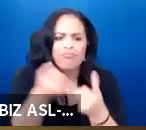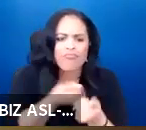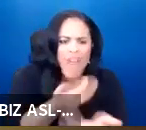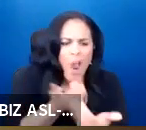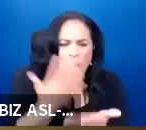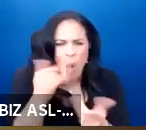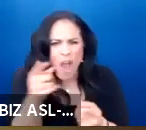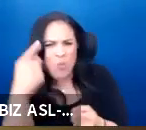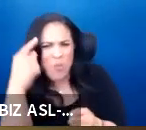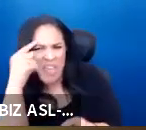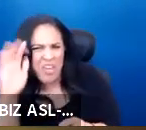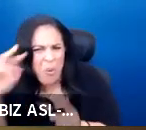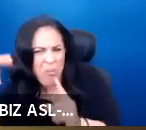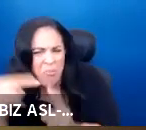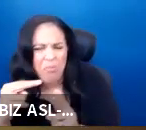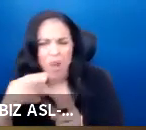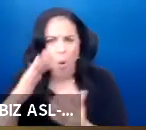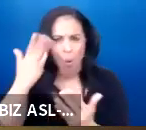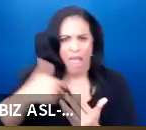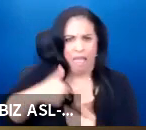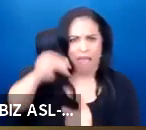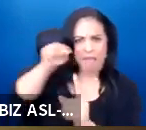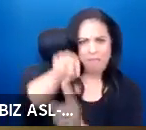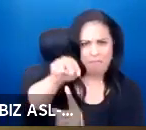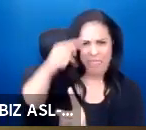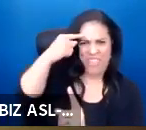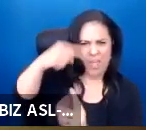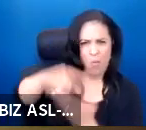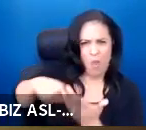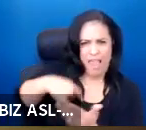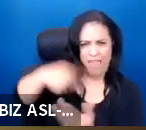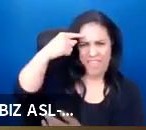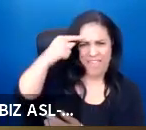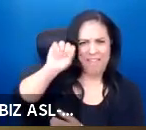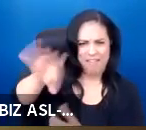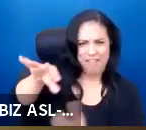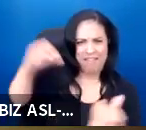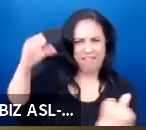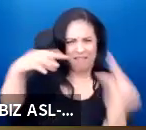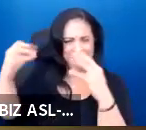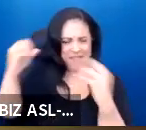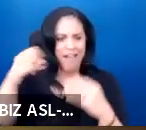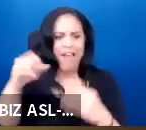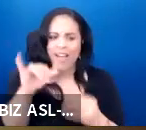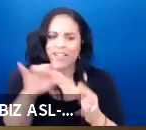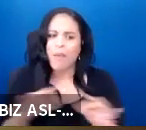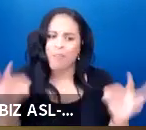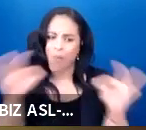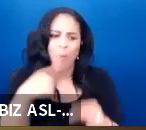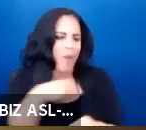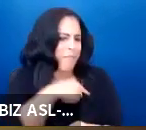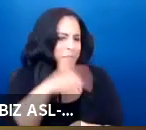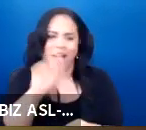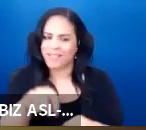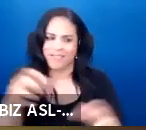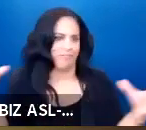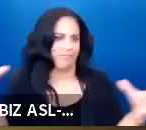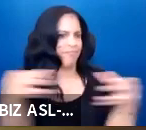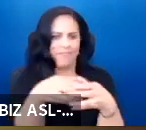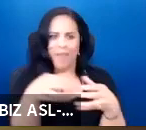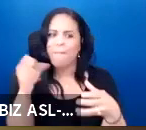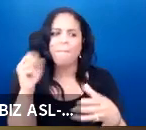and why I do, and have that. And I think that is so human and so important that we have to come back into a room together to do it. Mm-hmm. I don't